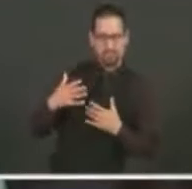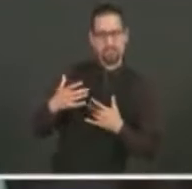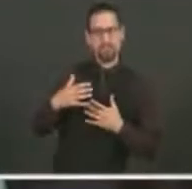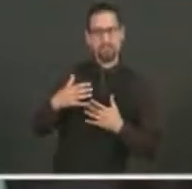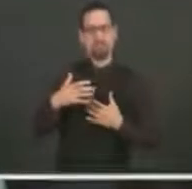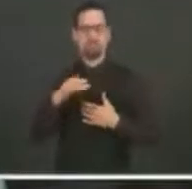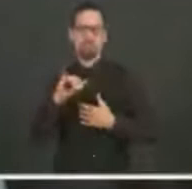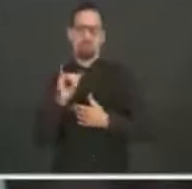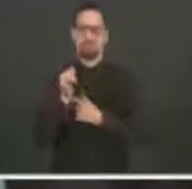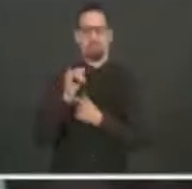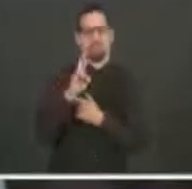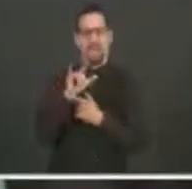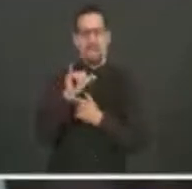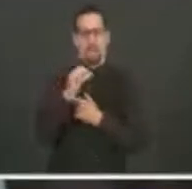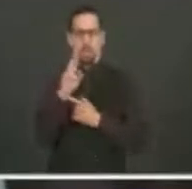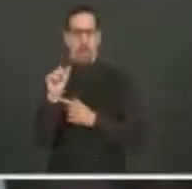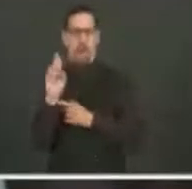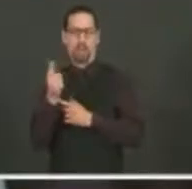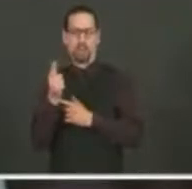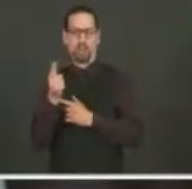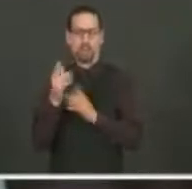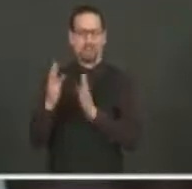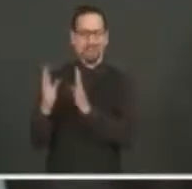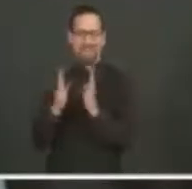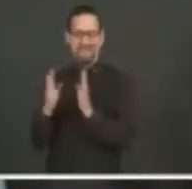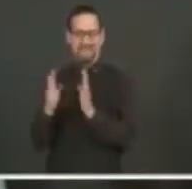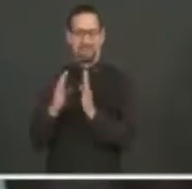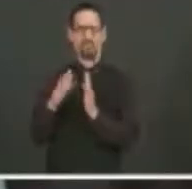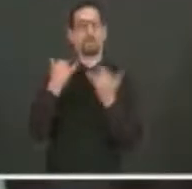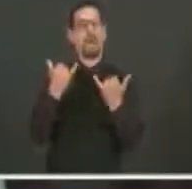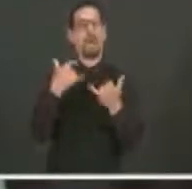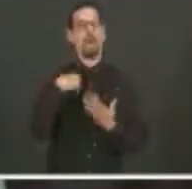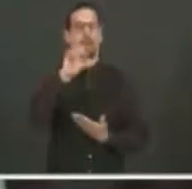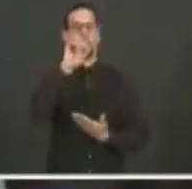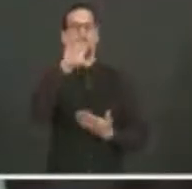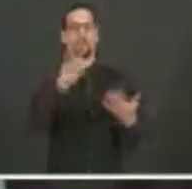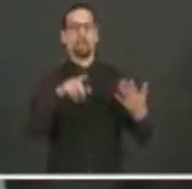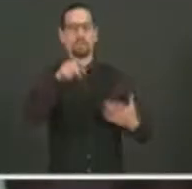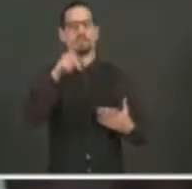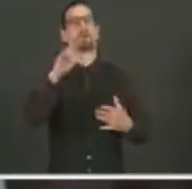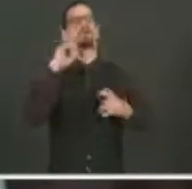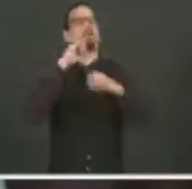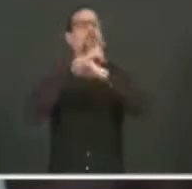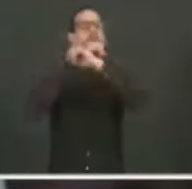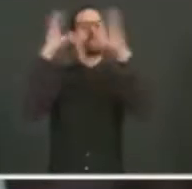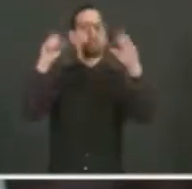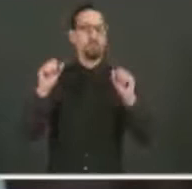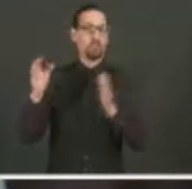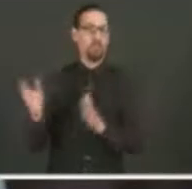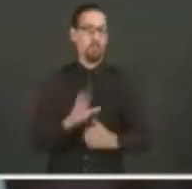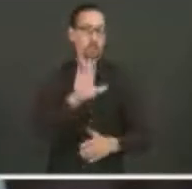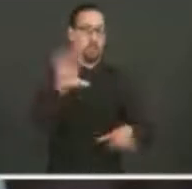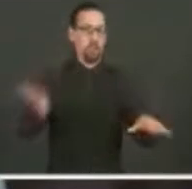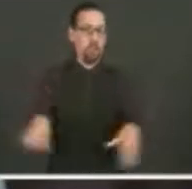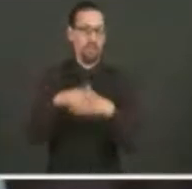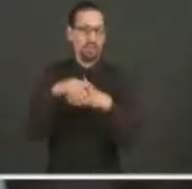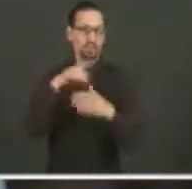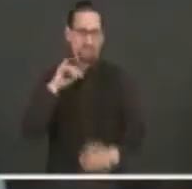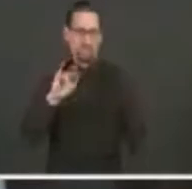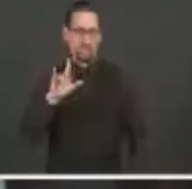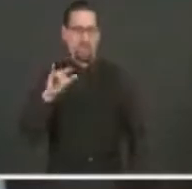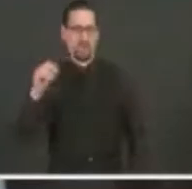some guidance and you can do some advanced planning. Recognizing, of course, that if things change, if we see a spike, if there's